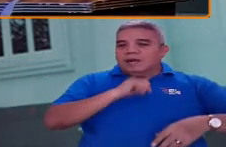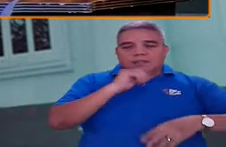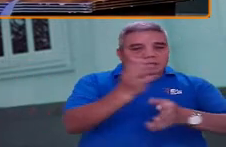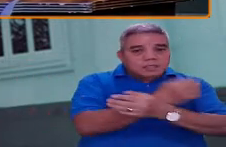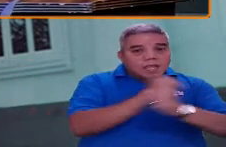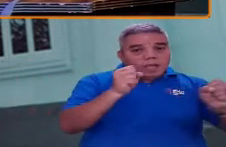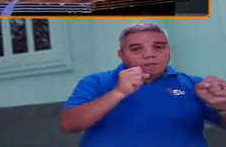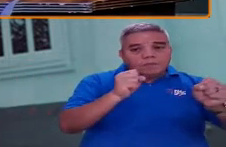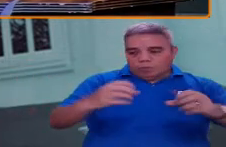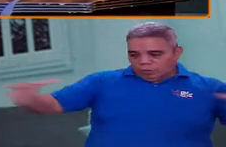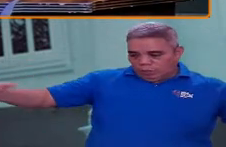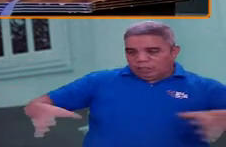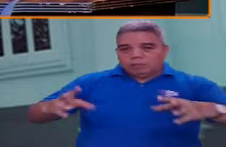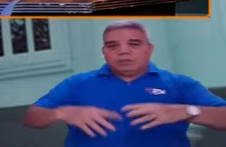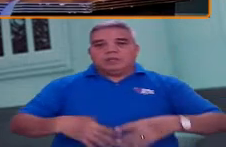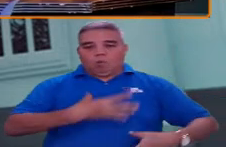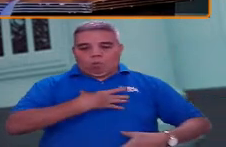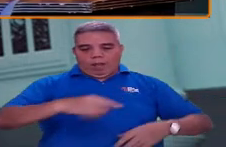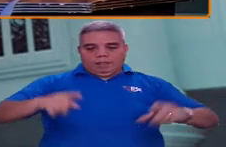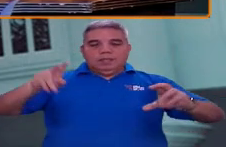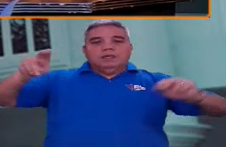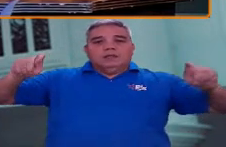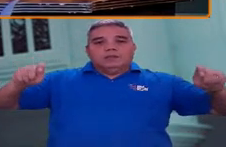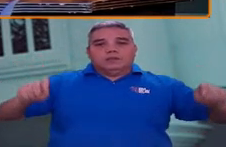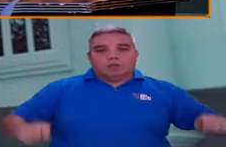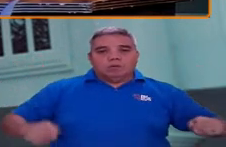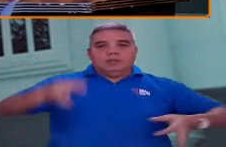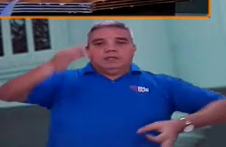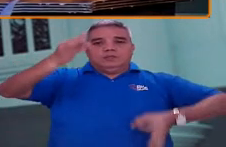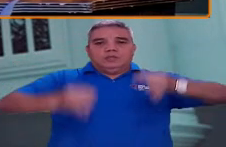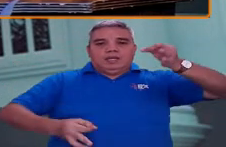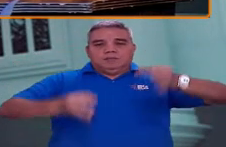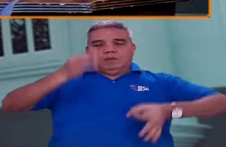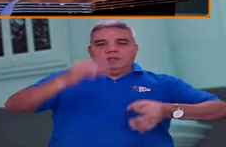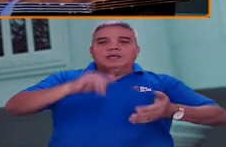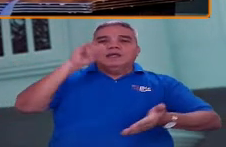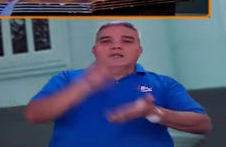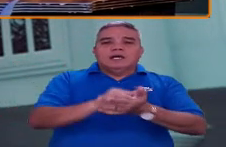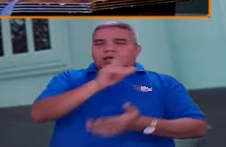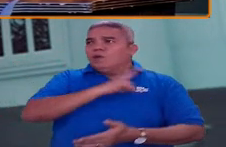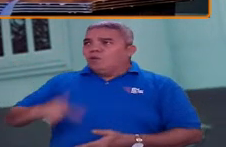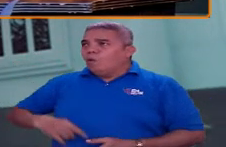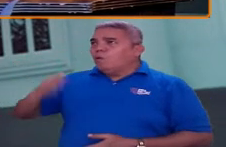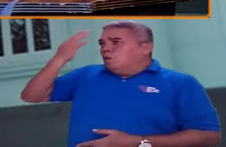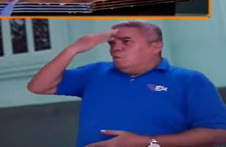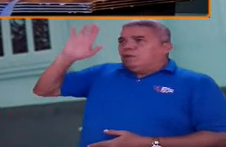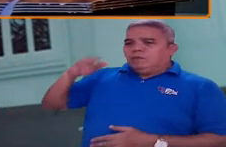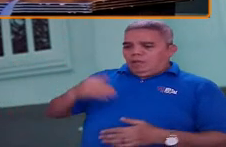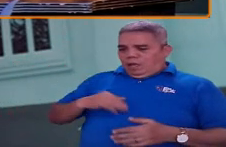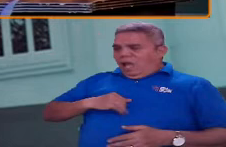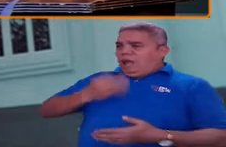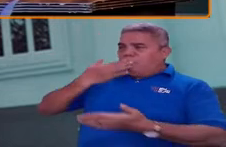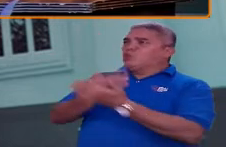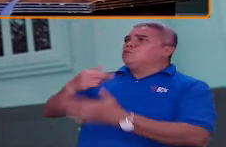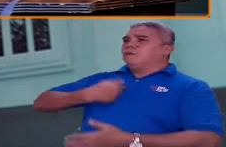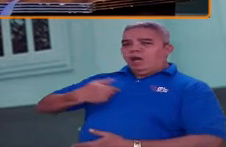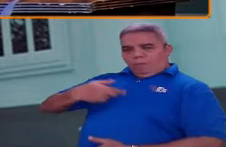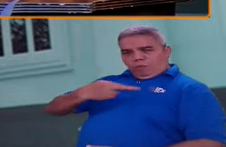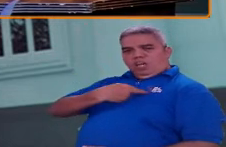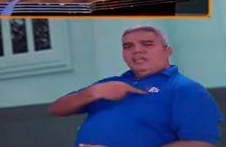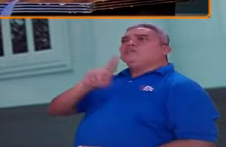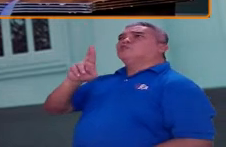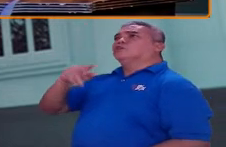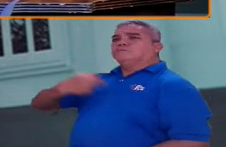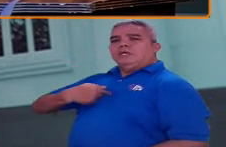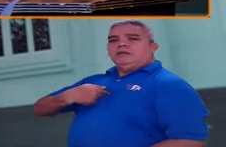unsaved, before the great white throne judgment. And many people will say that day, Lord, me? No, not me, Lord. I'm good. I'm